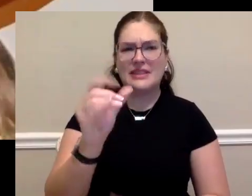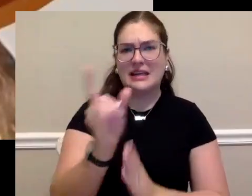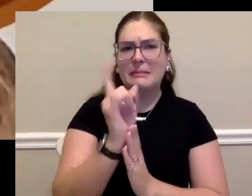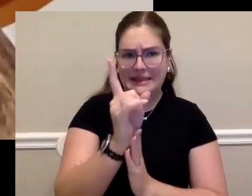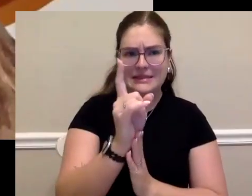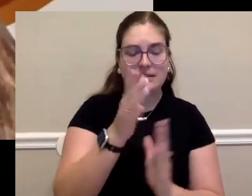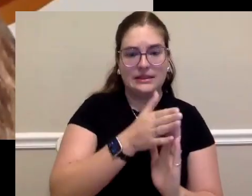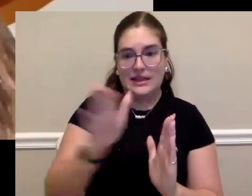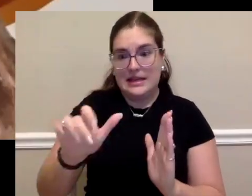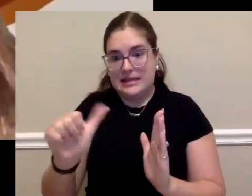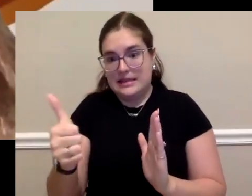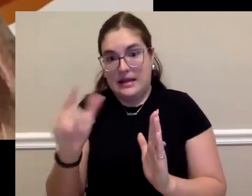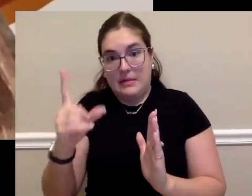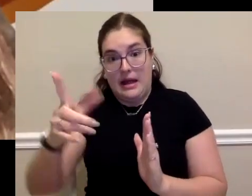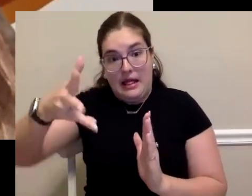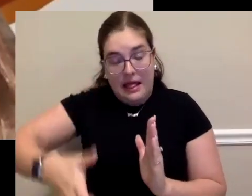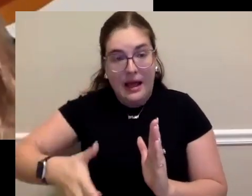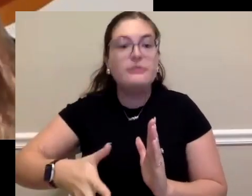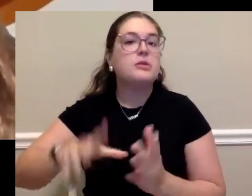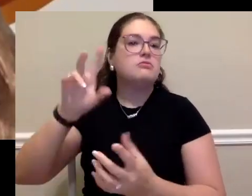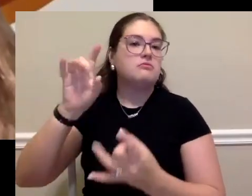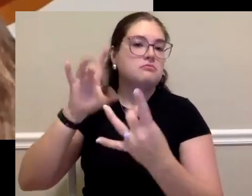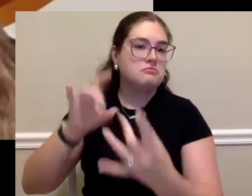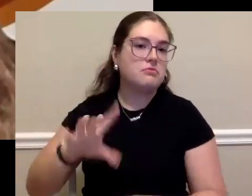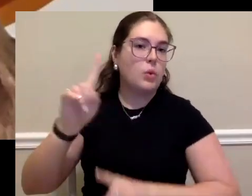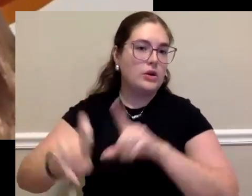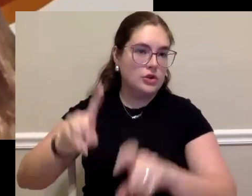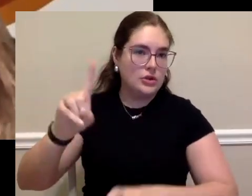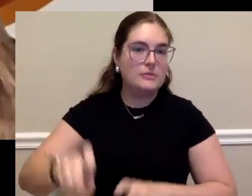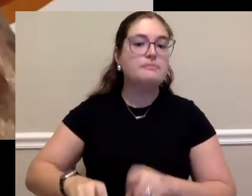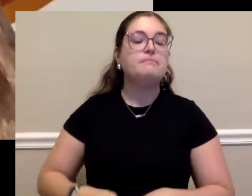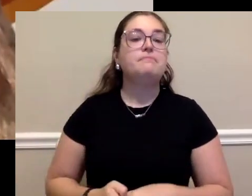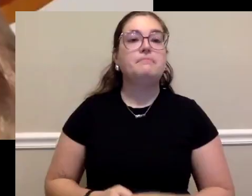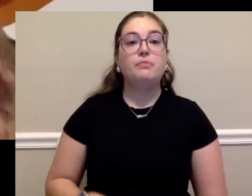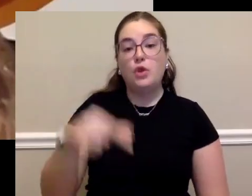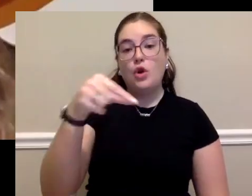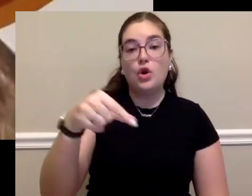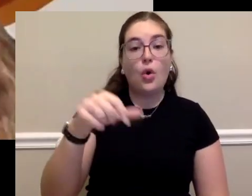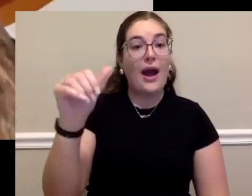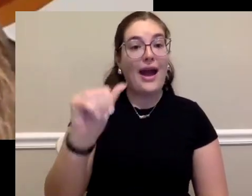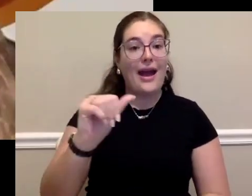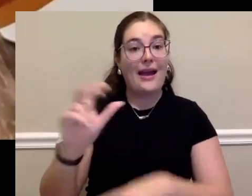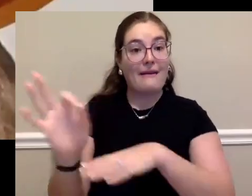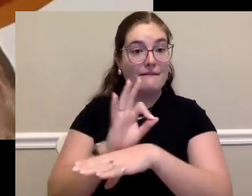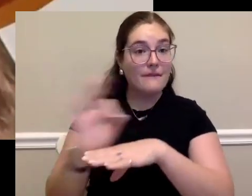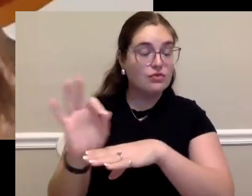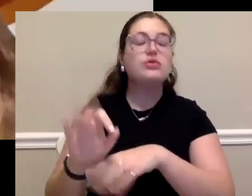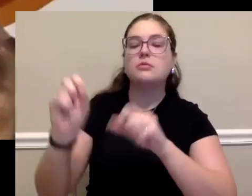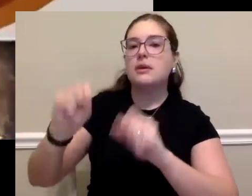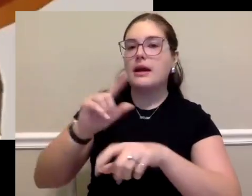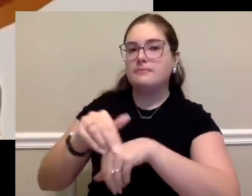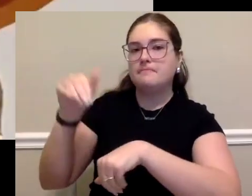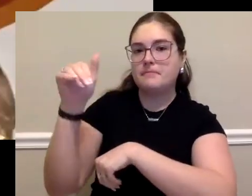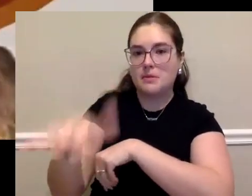Q&A. Please use the Q&A feature to submit questions for our presenter. For general comments on questions